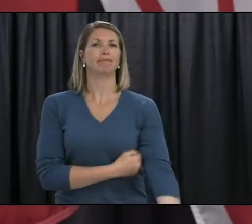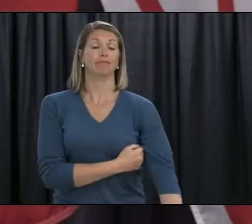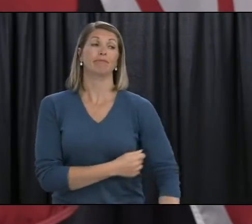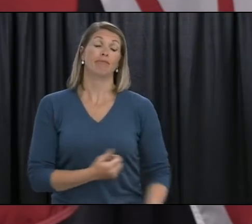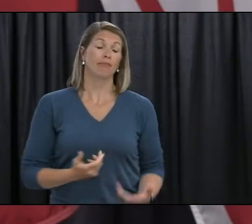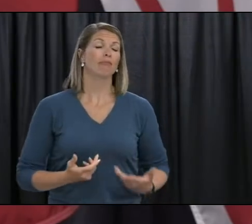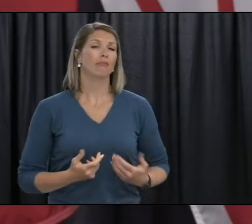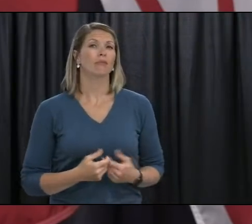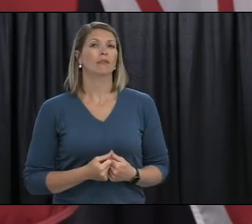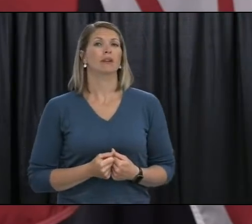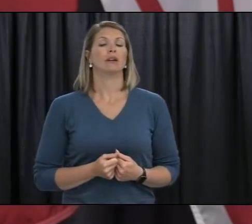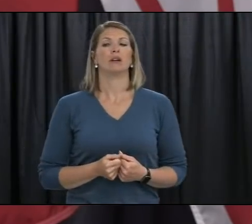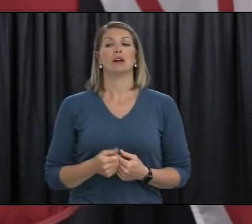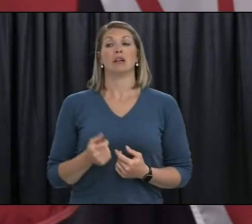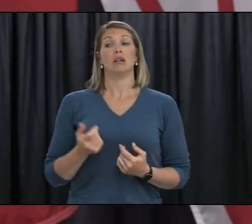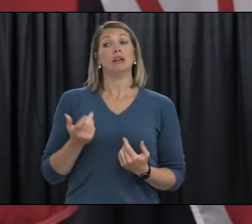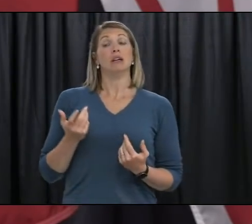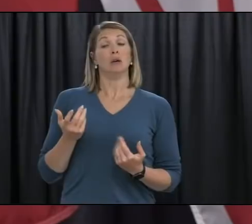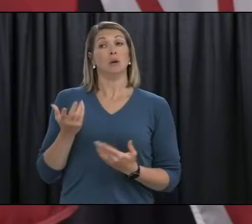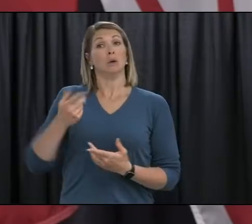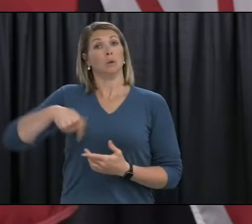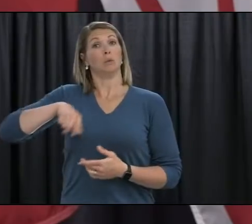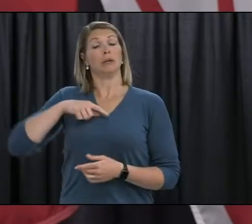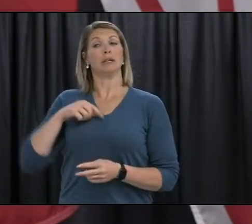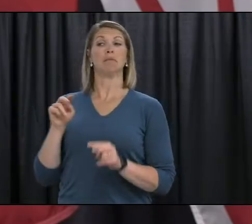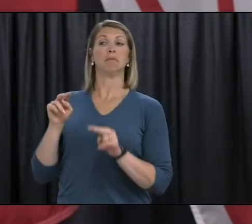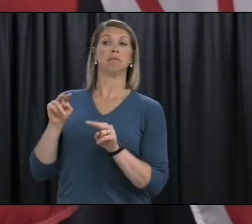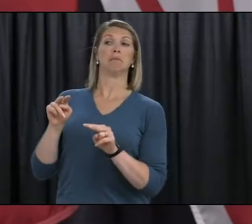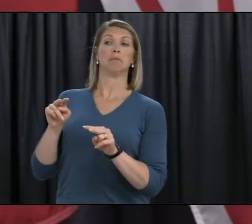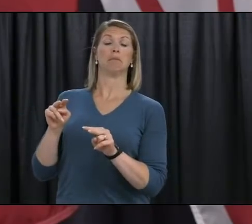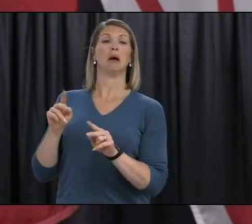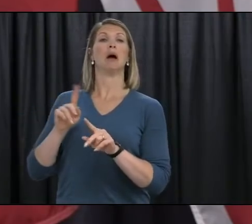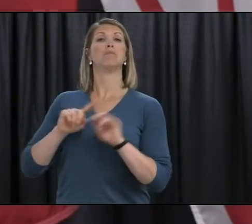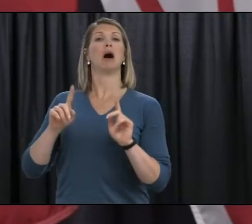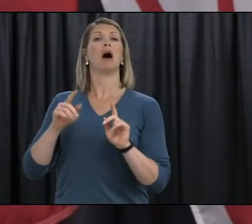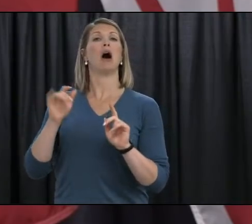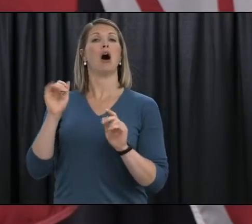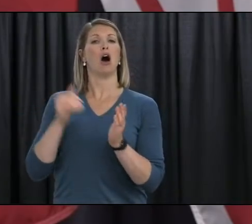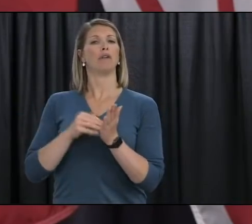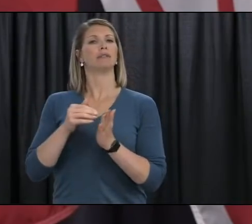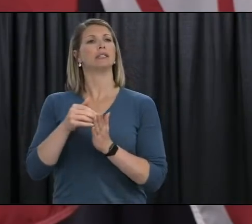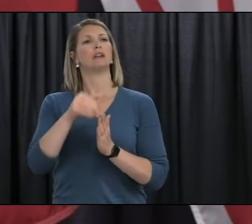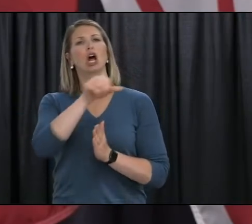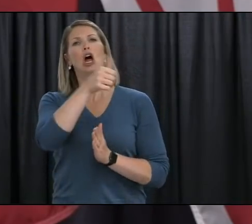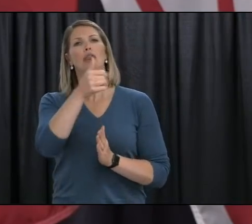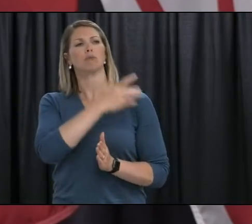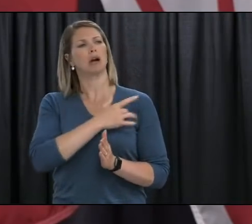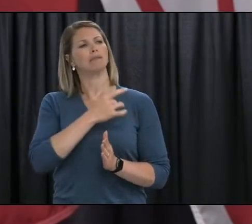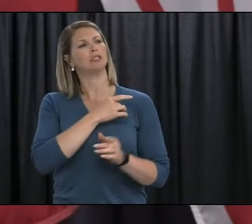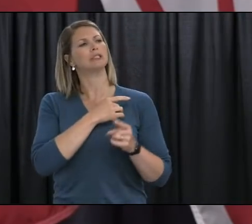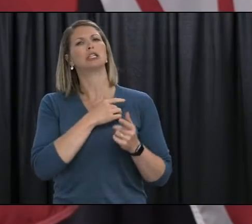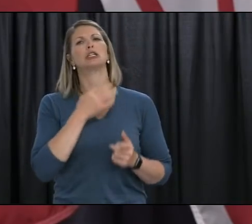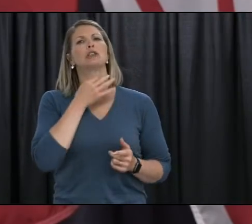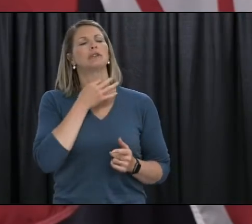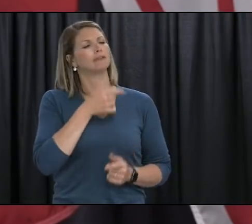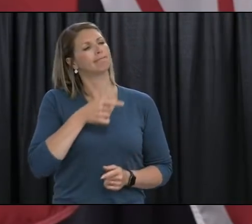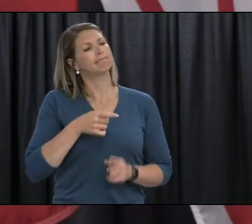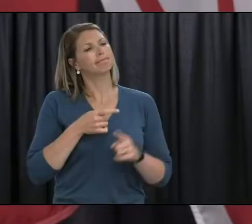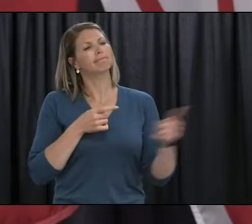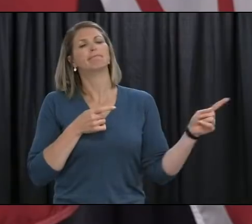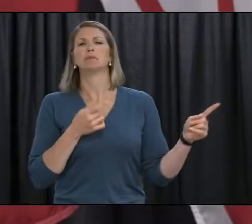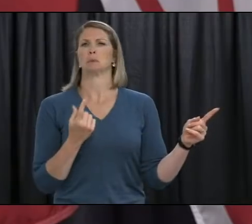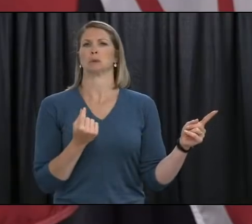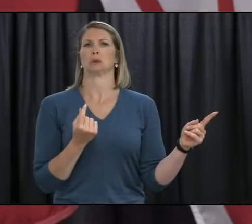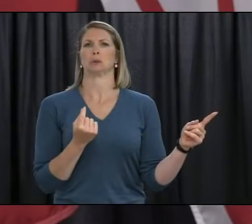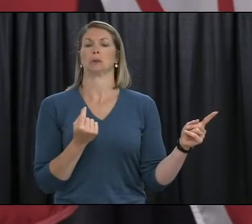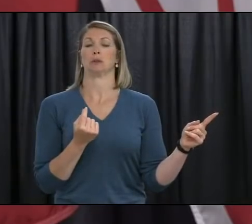in other provinces, and I make this point quite often to my federal colleagues and other premiers, is that we can be very proud